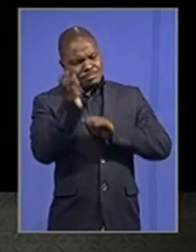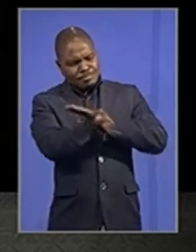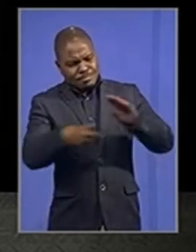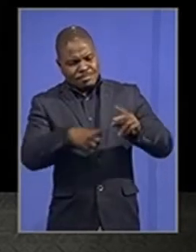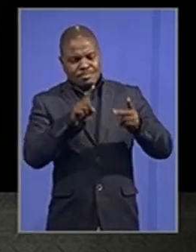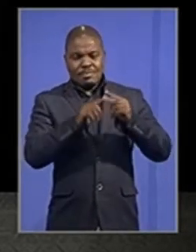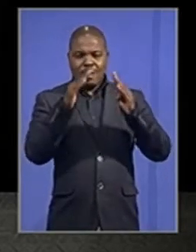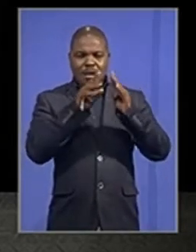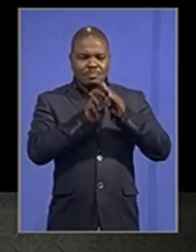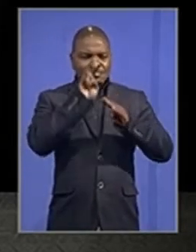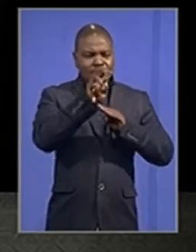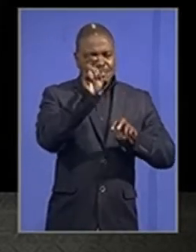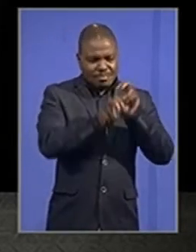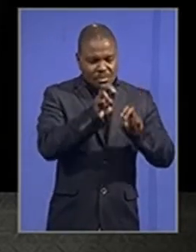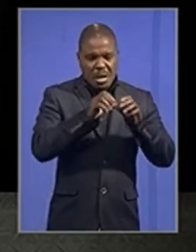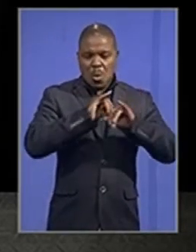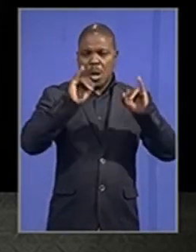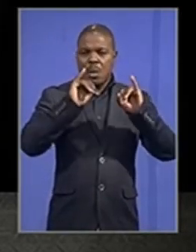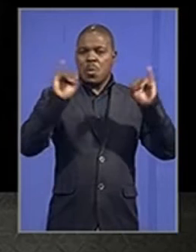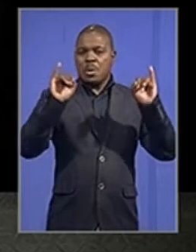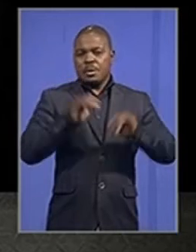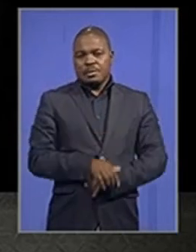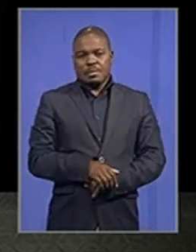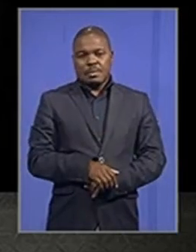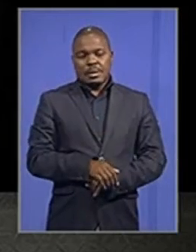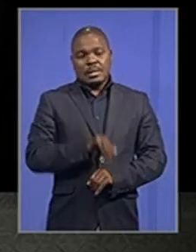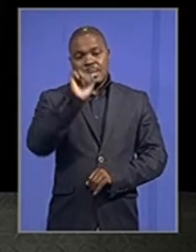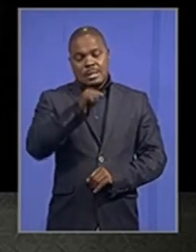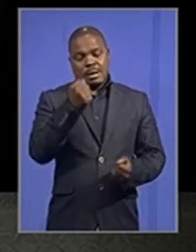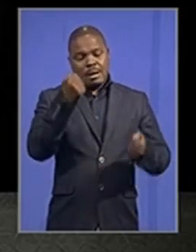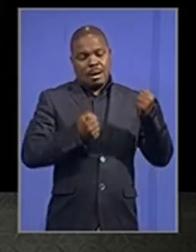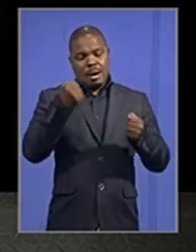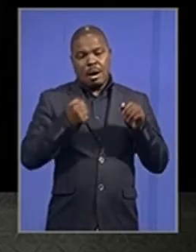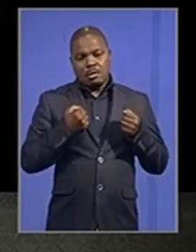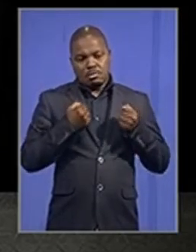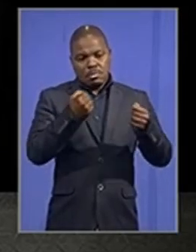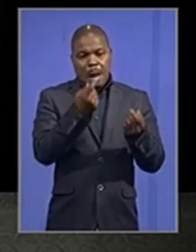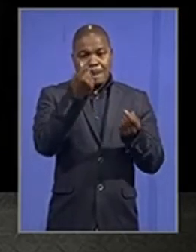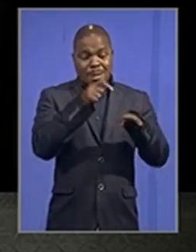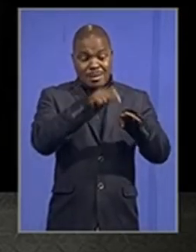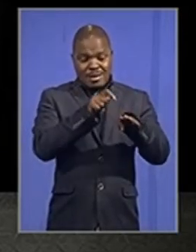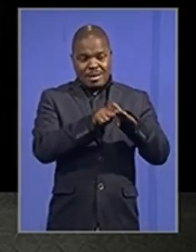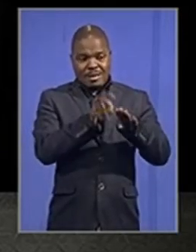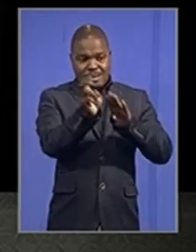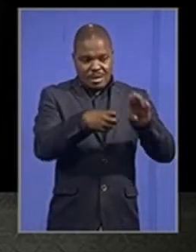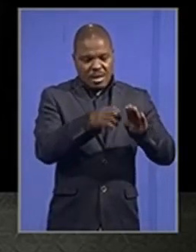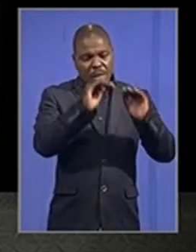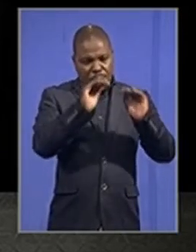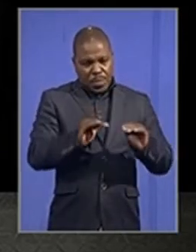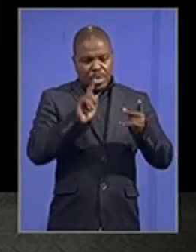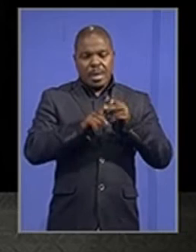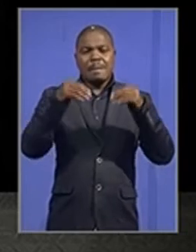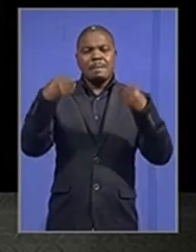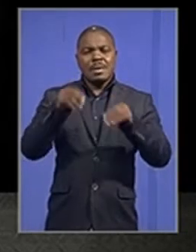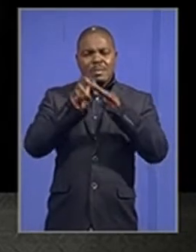go thubiwa mo matlong go oketsegile. Le fa go kgothidiwa ga dijanaga tse di tsamaisang tšhelete go wetse tlase, bosenyi jwa kgwebo